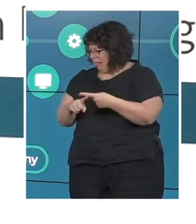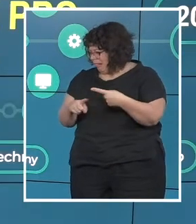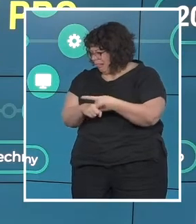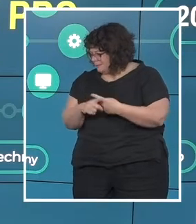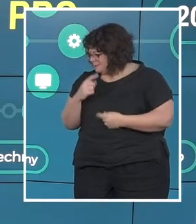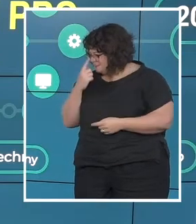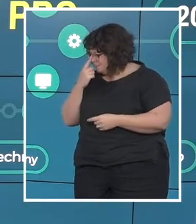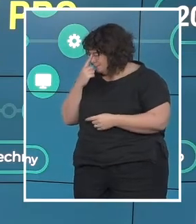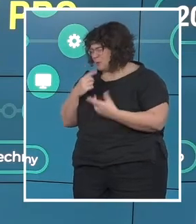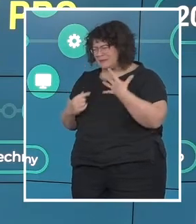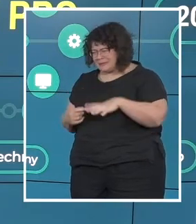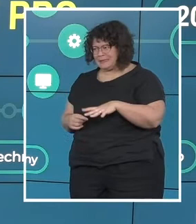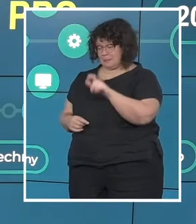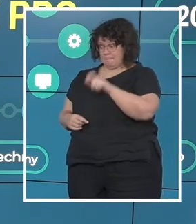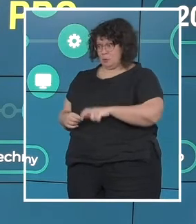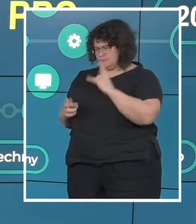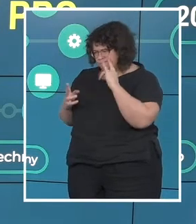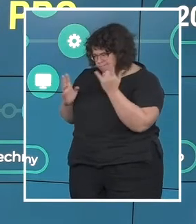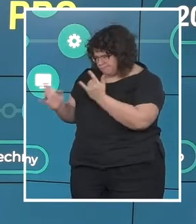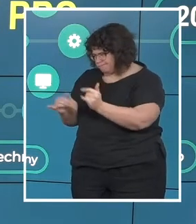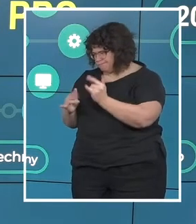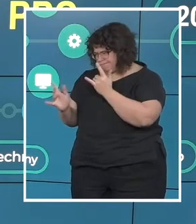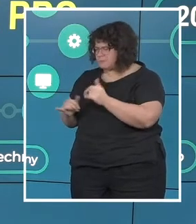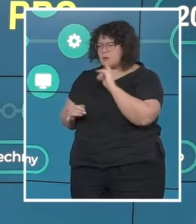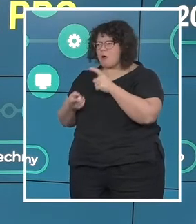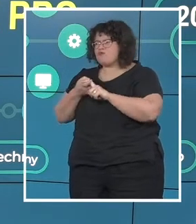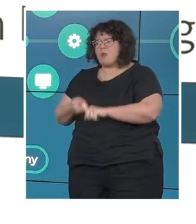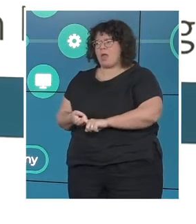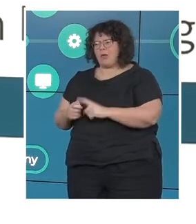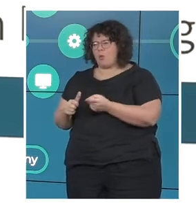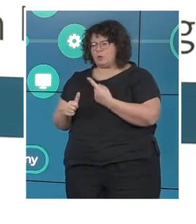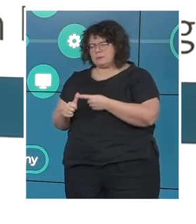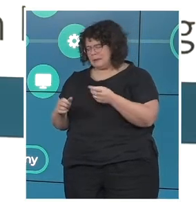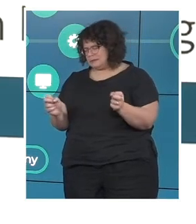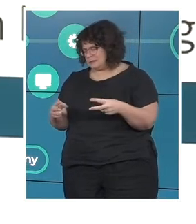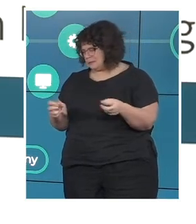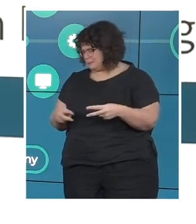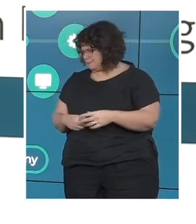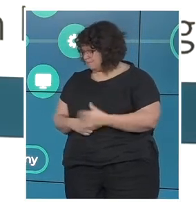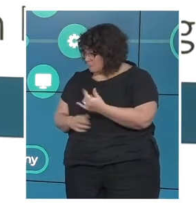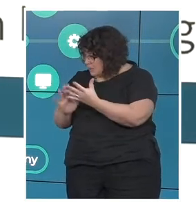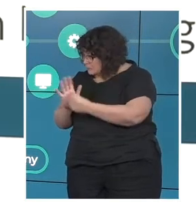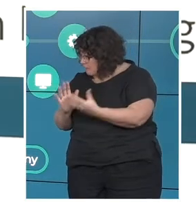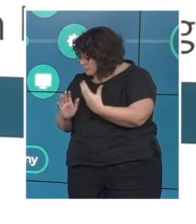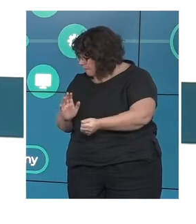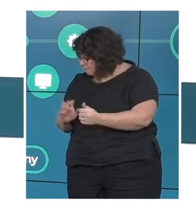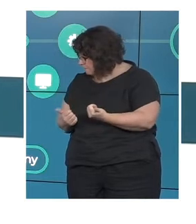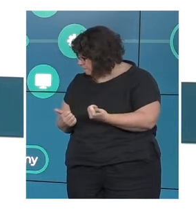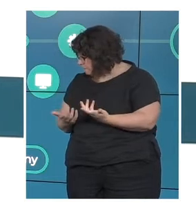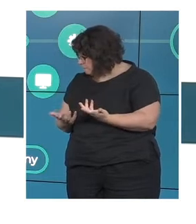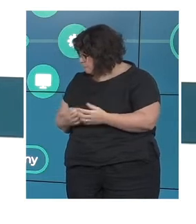any good examples of them? Good examples would just be somebody that has taken the time to make sure